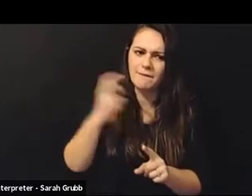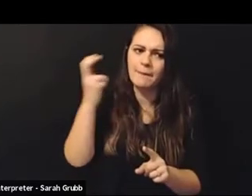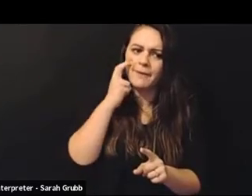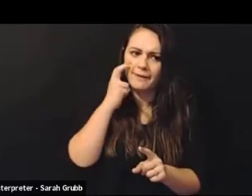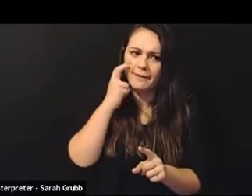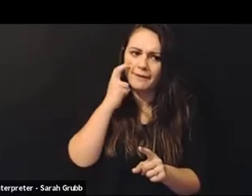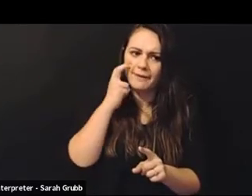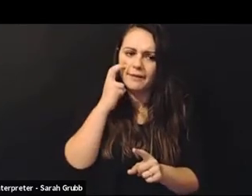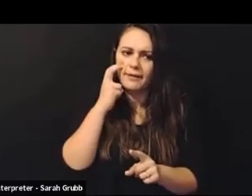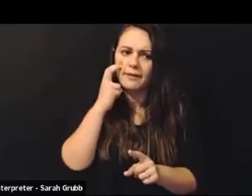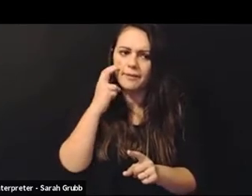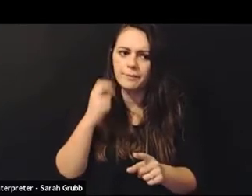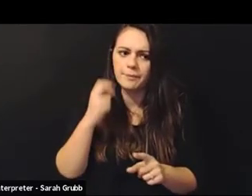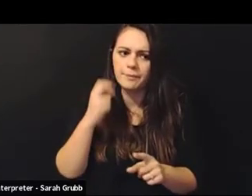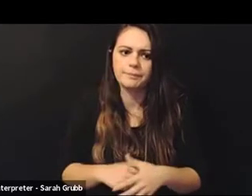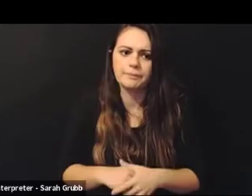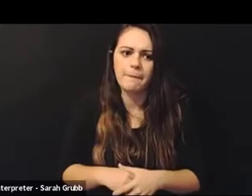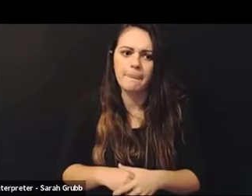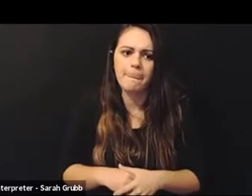think about,